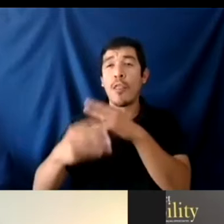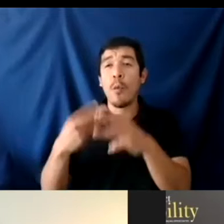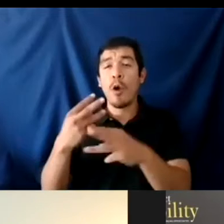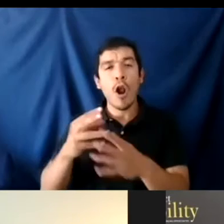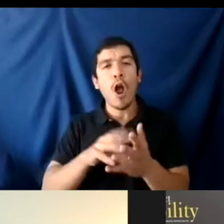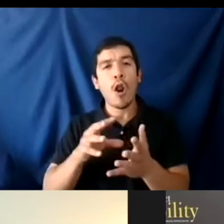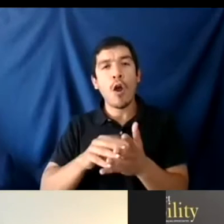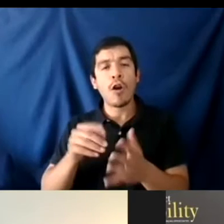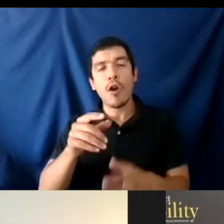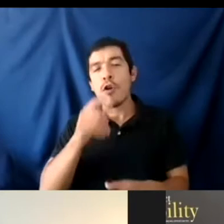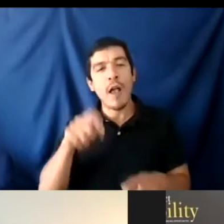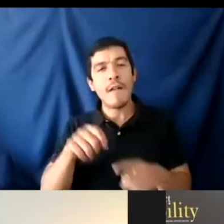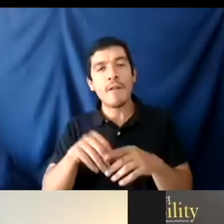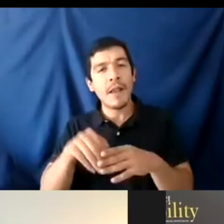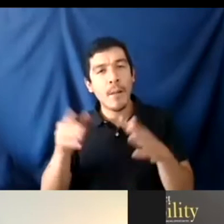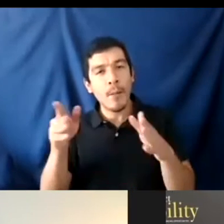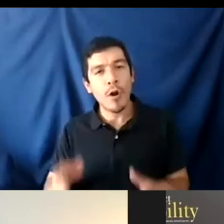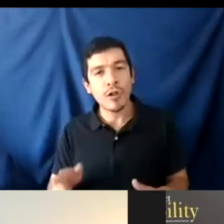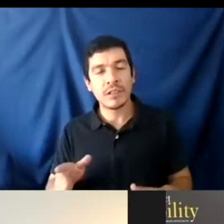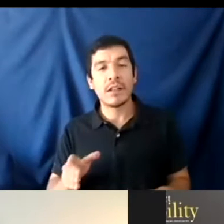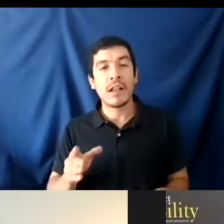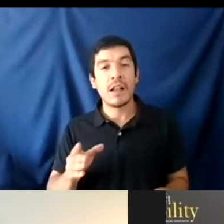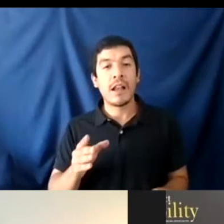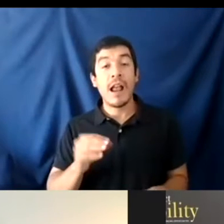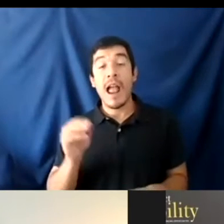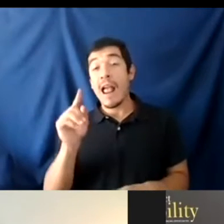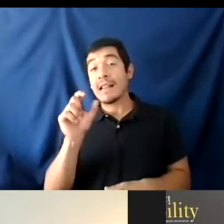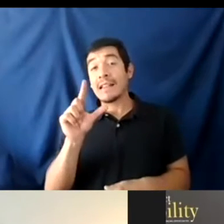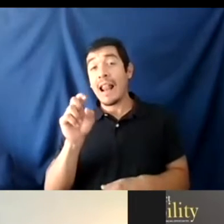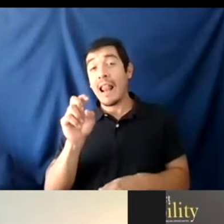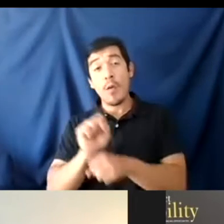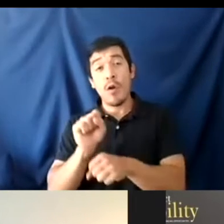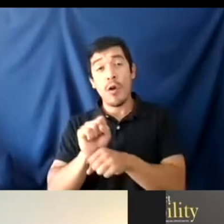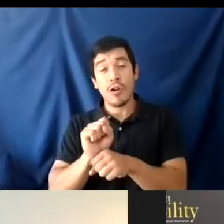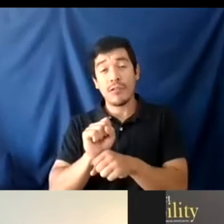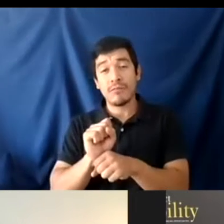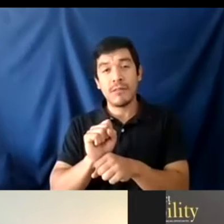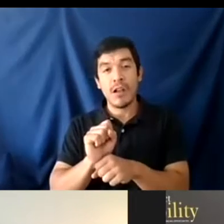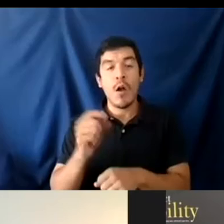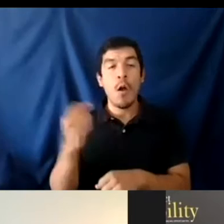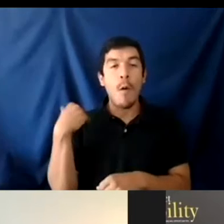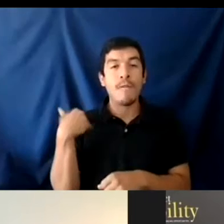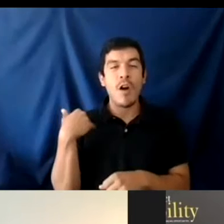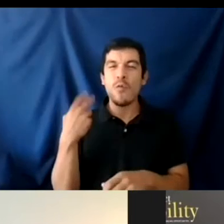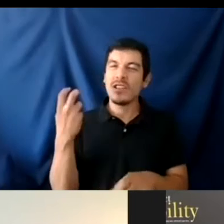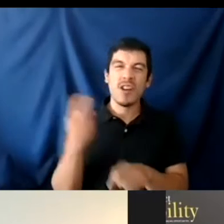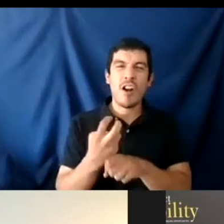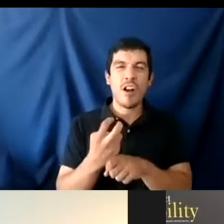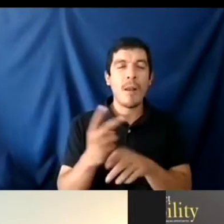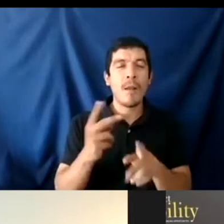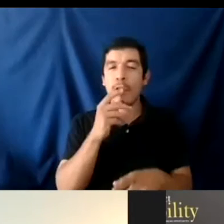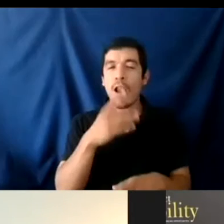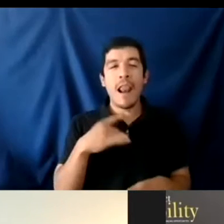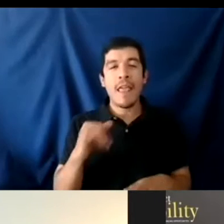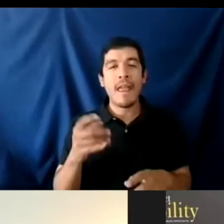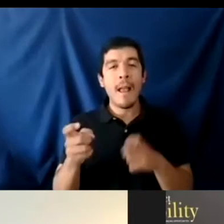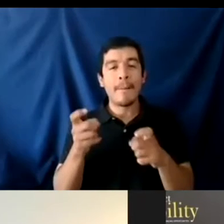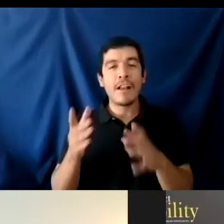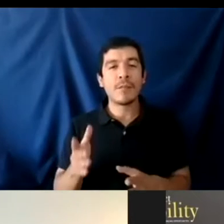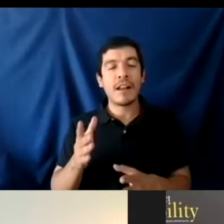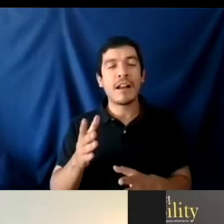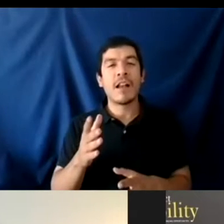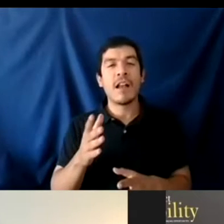And a reasonable accommodation of telework, which before was pushed back so hard by management and didn't seem